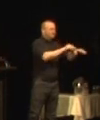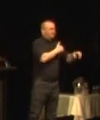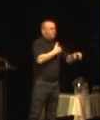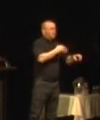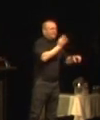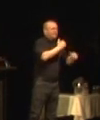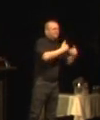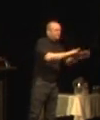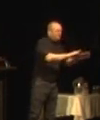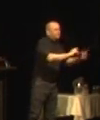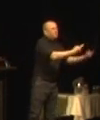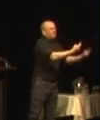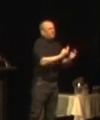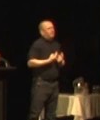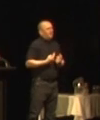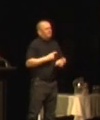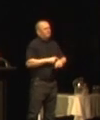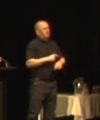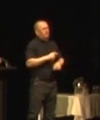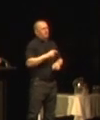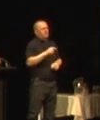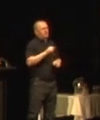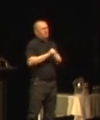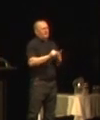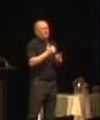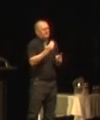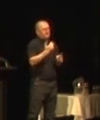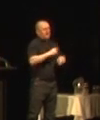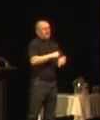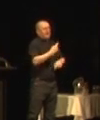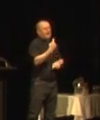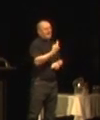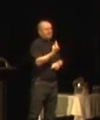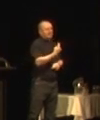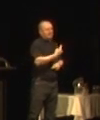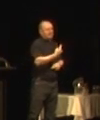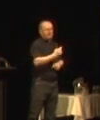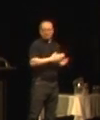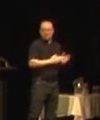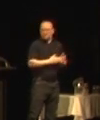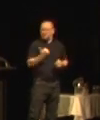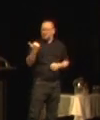for the 5 for 15, which will be in here at 11. Michael will be around